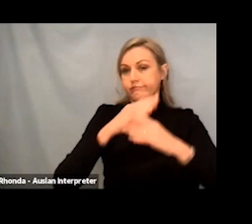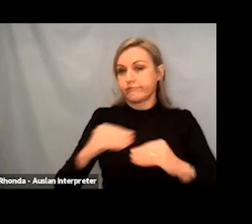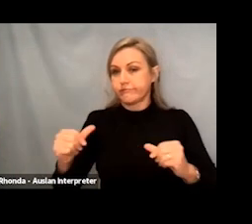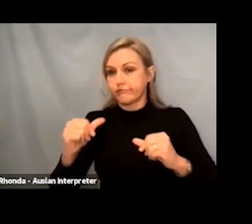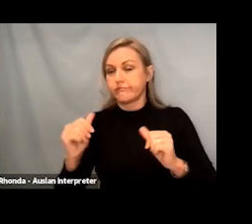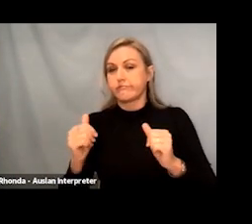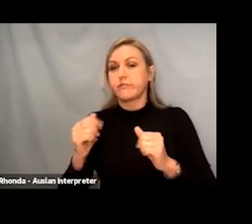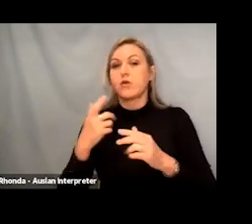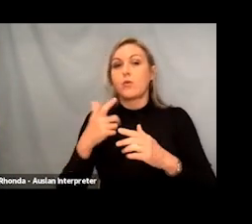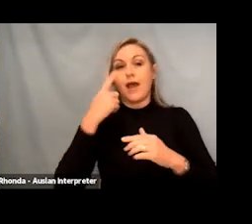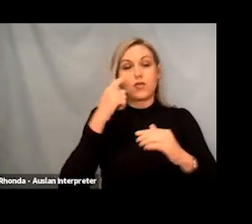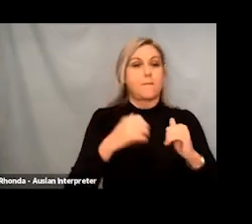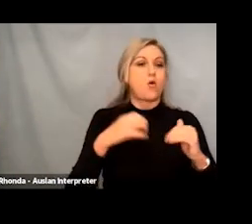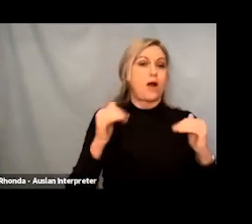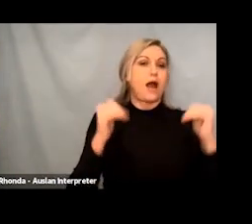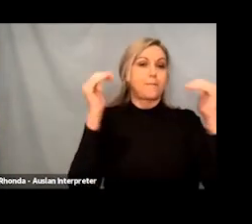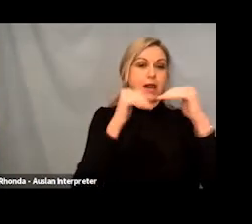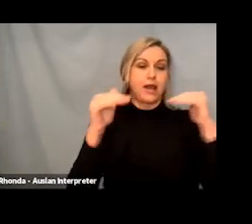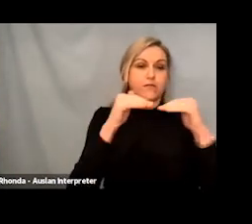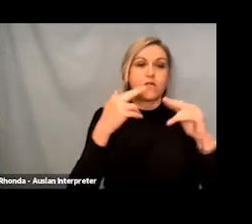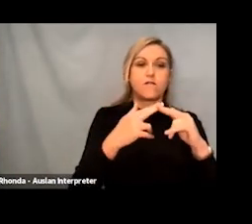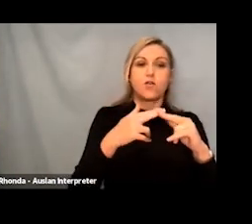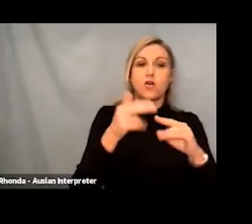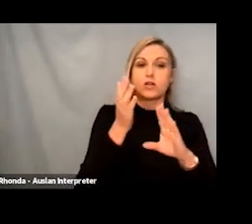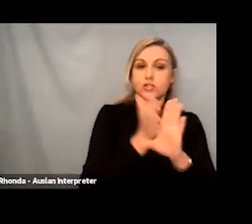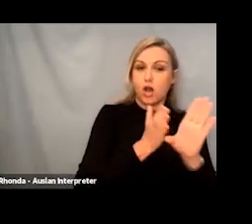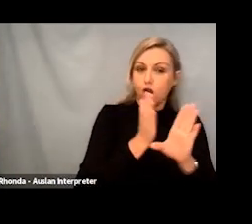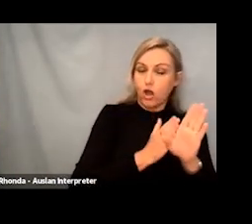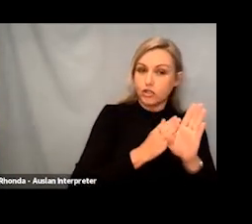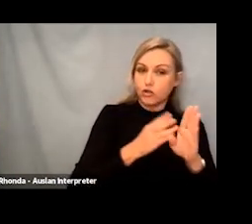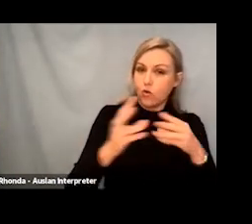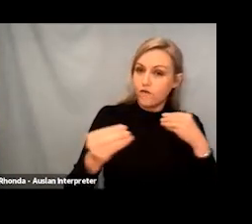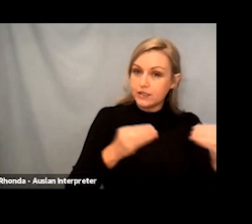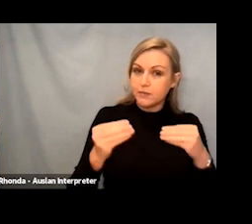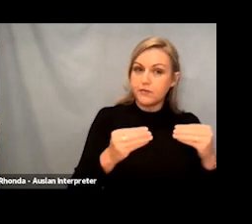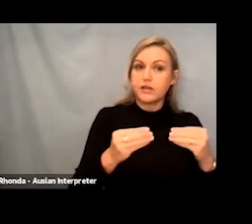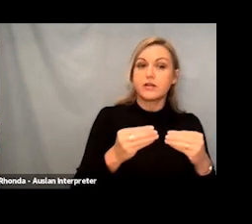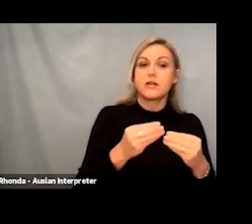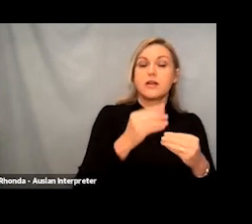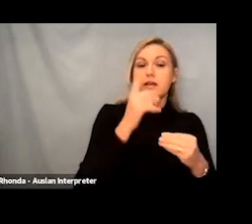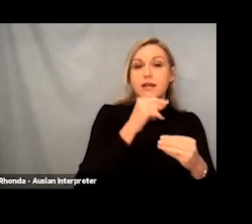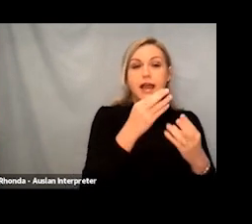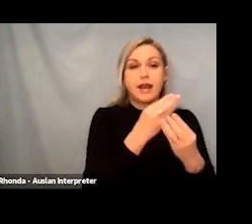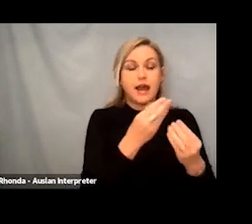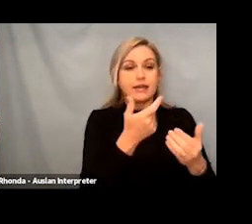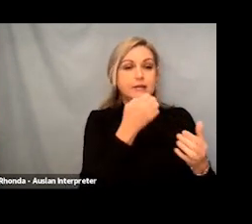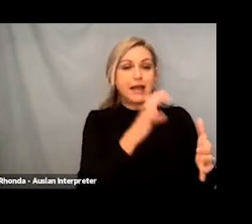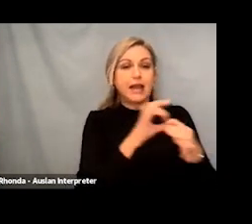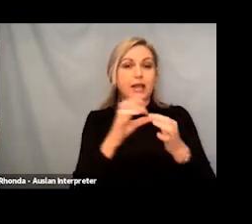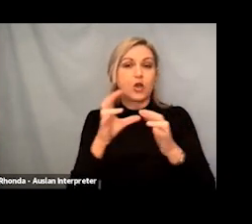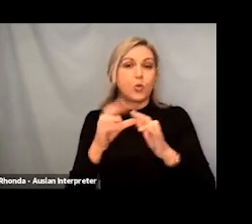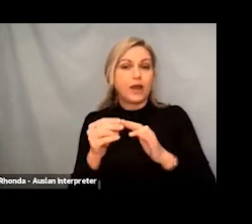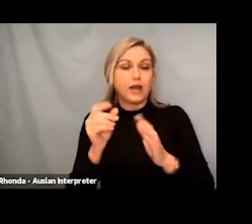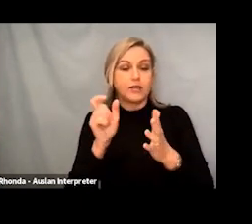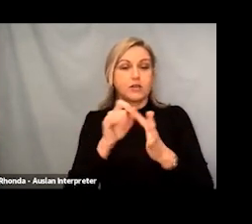level still, psychological flexibility, a construct linked to certain schools of psychotherapy, such as